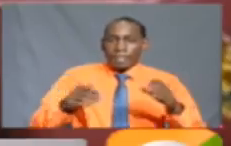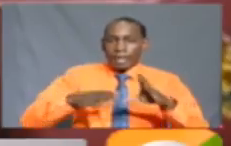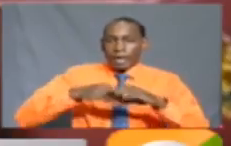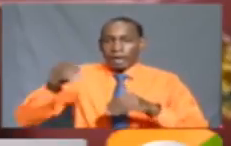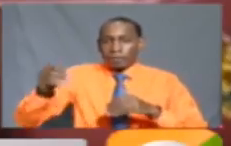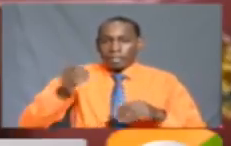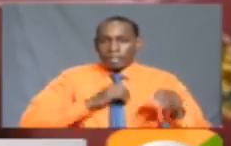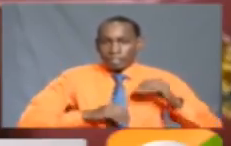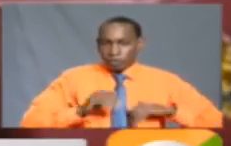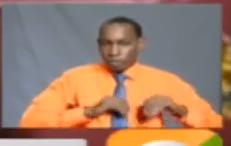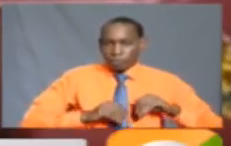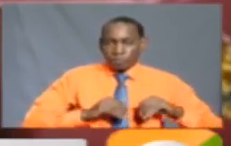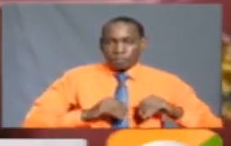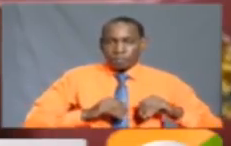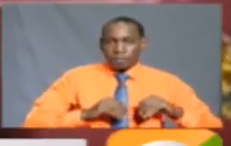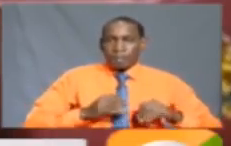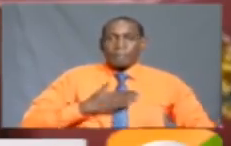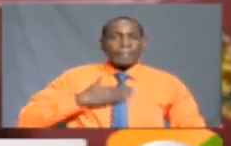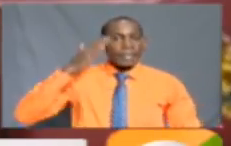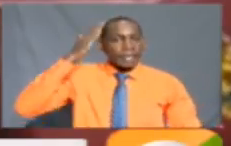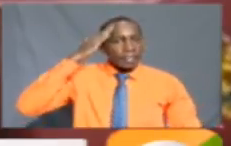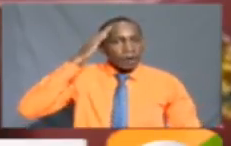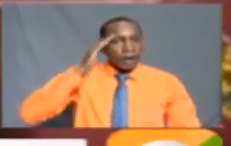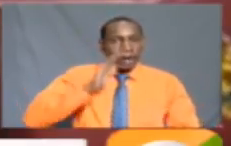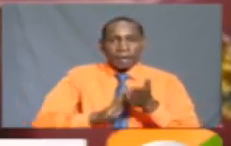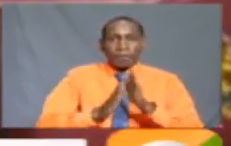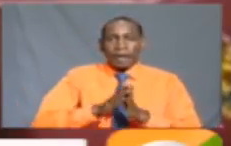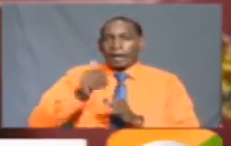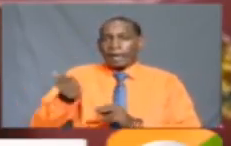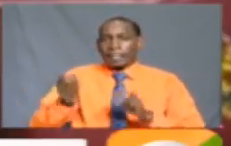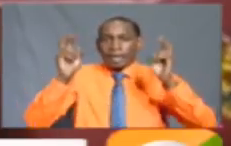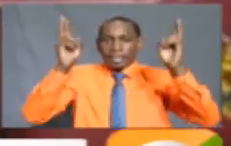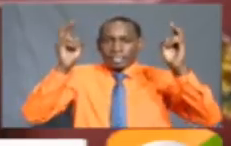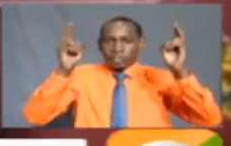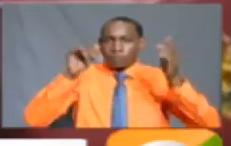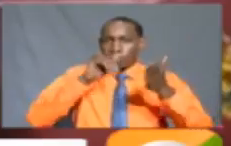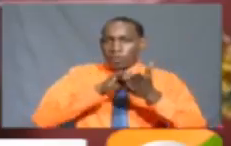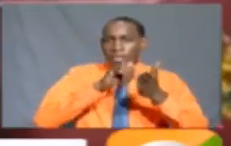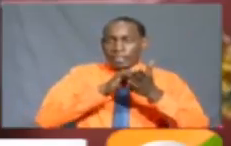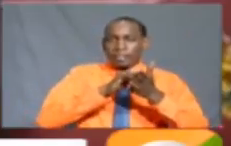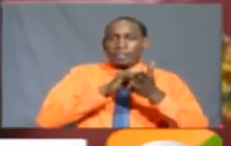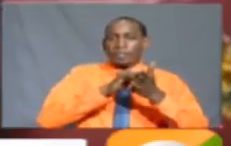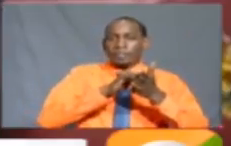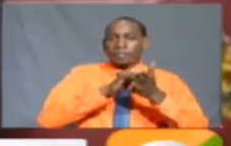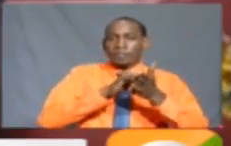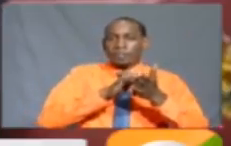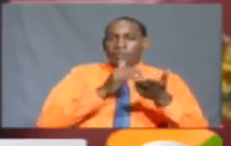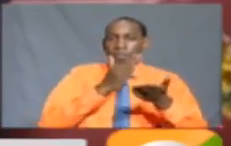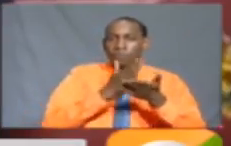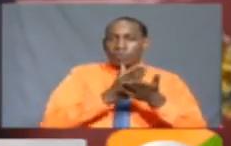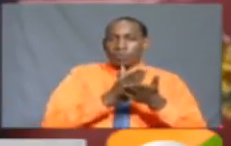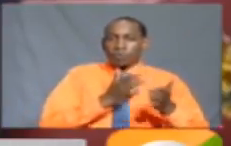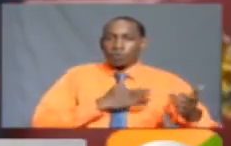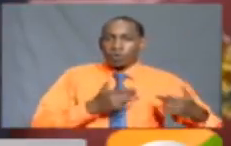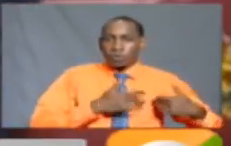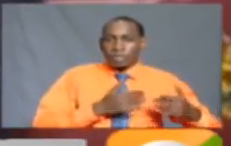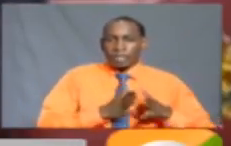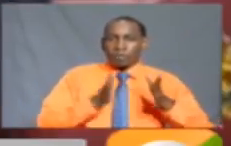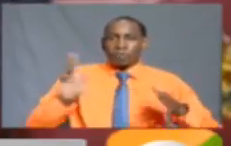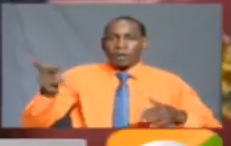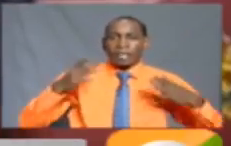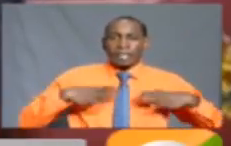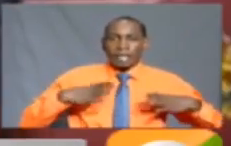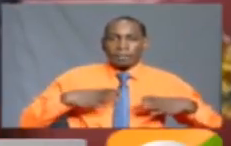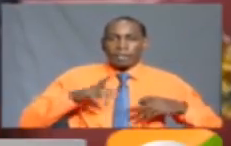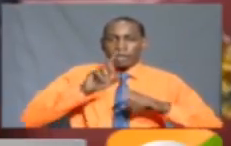of corruption, Mr. Speaker, I know of no other matter that is so of great concern to Kenyans more than the